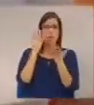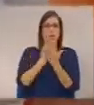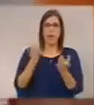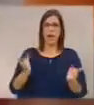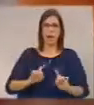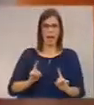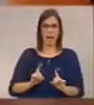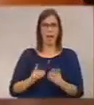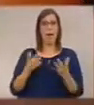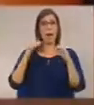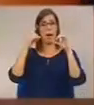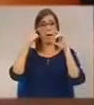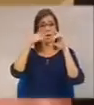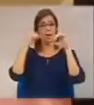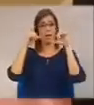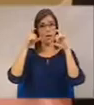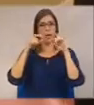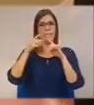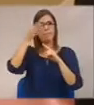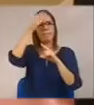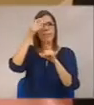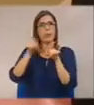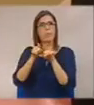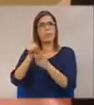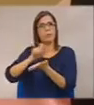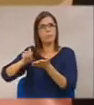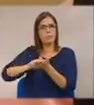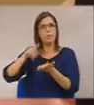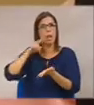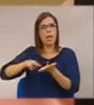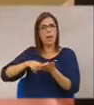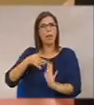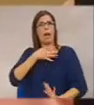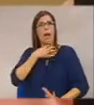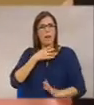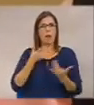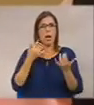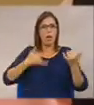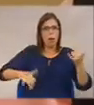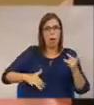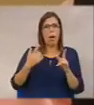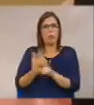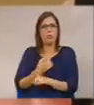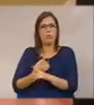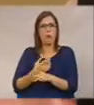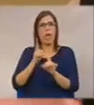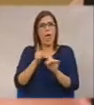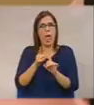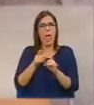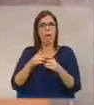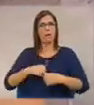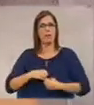fotográfica. A camera is a vehicle and it's just like learning how to write or sing or play an instrument. It's a vehicle